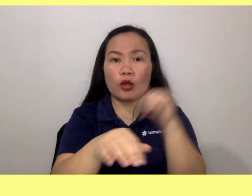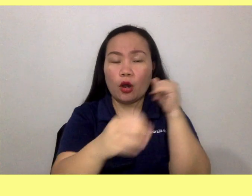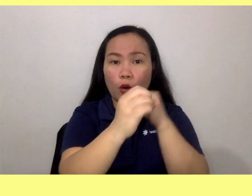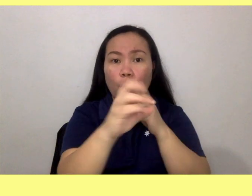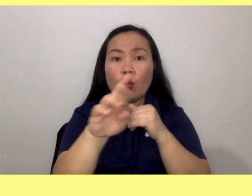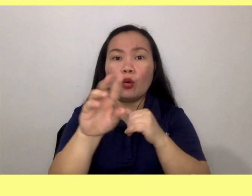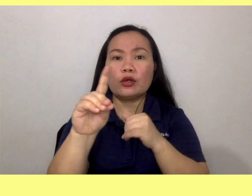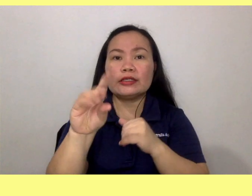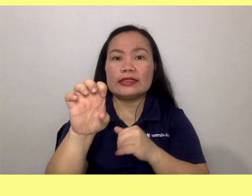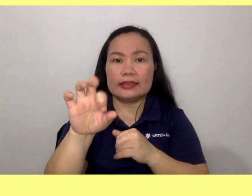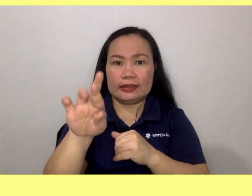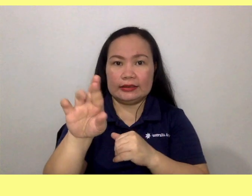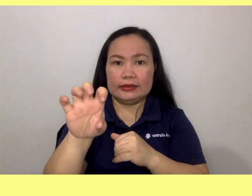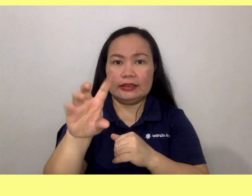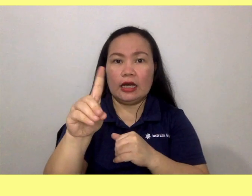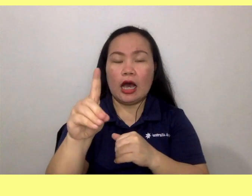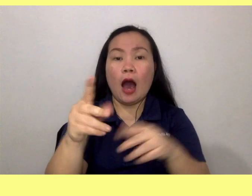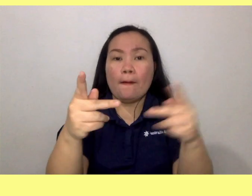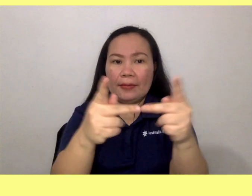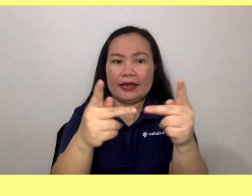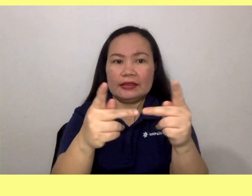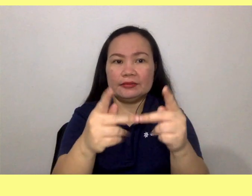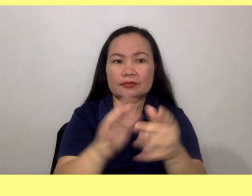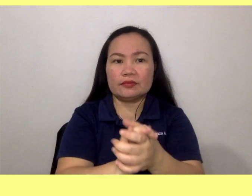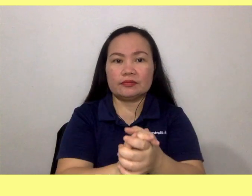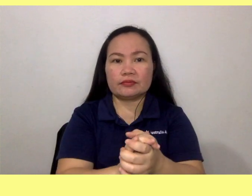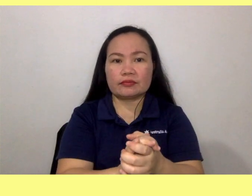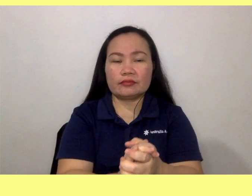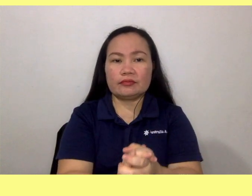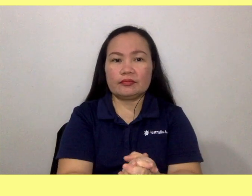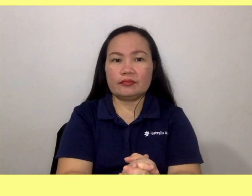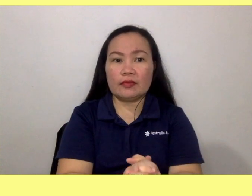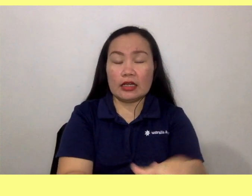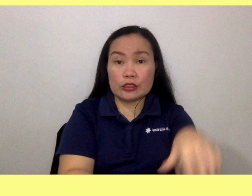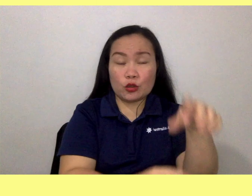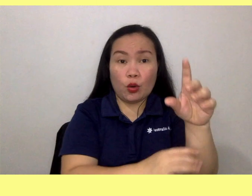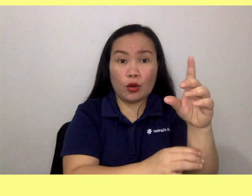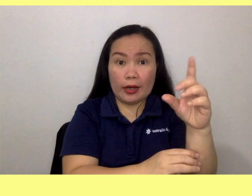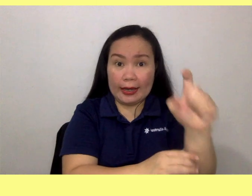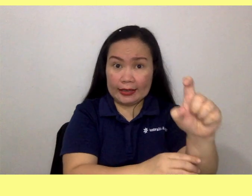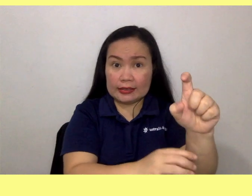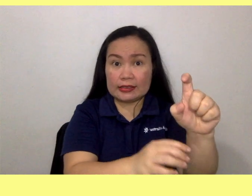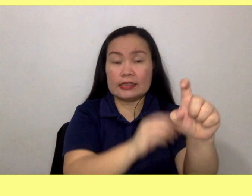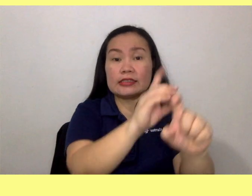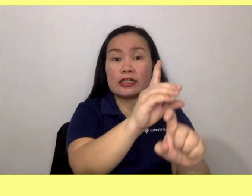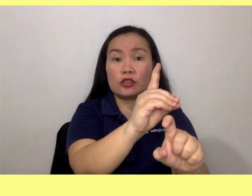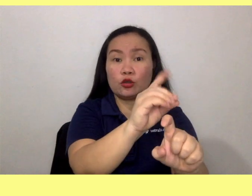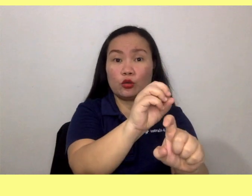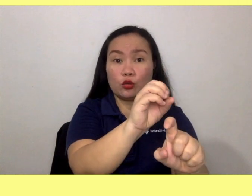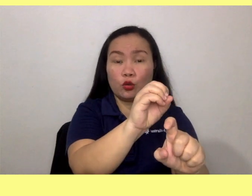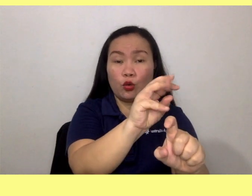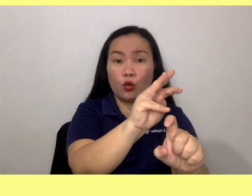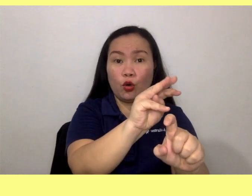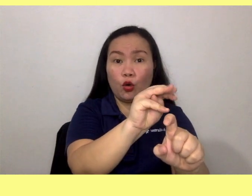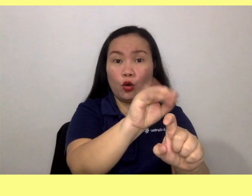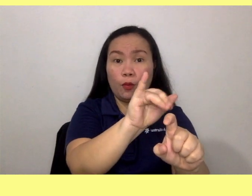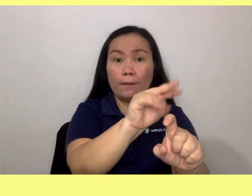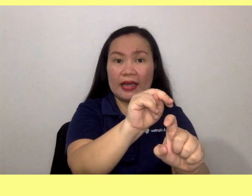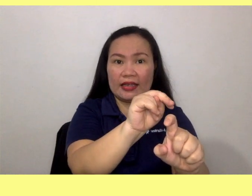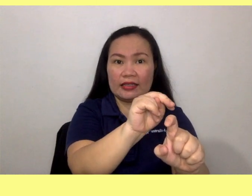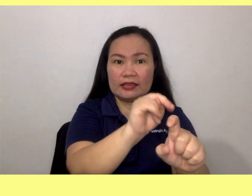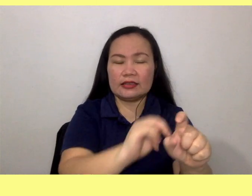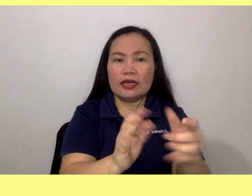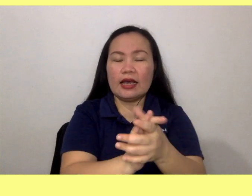ang domain natin ay 1, ang kanyang range ay 2. So, 1, imamap natin sa